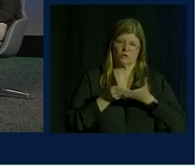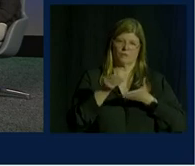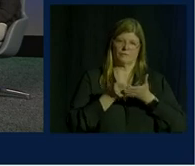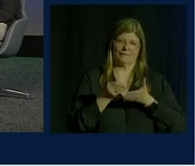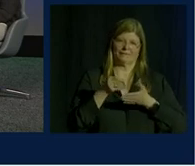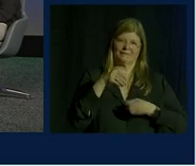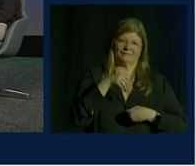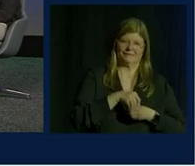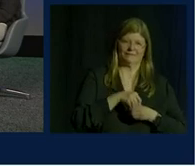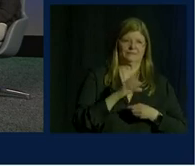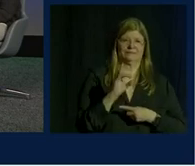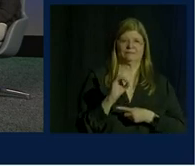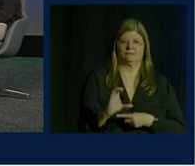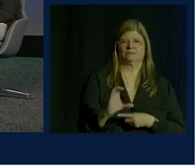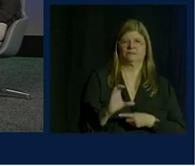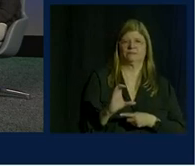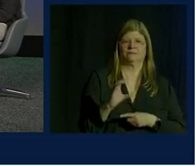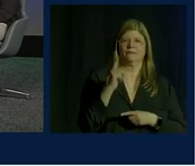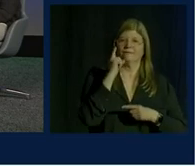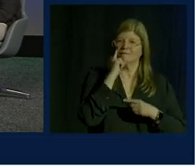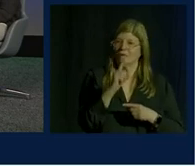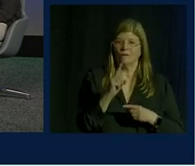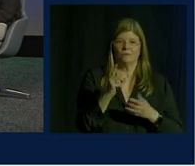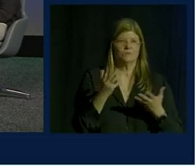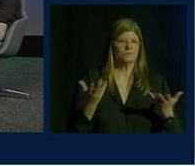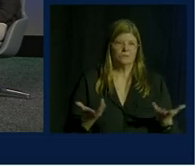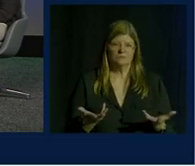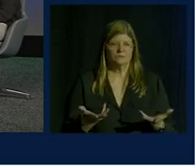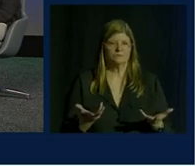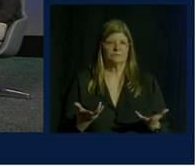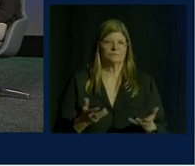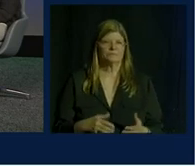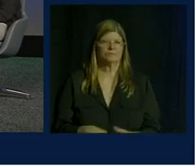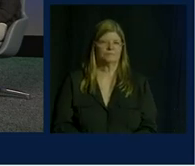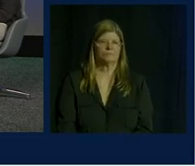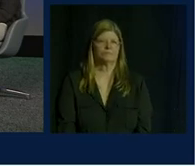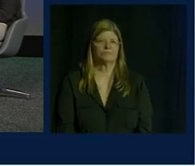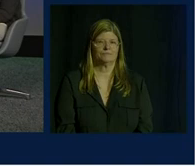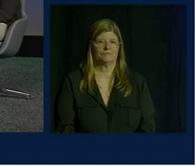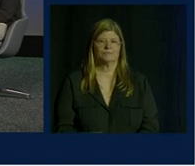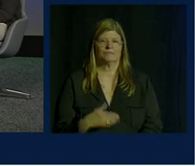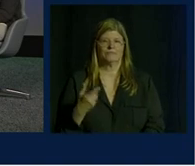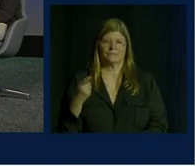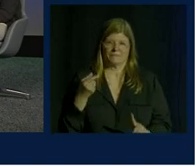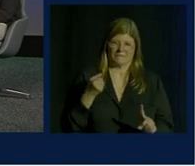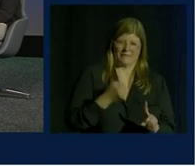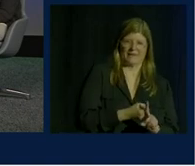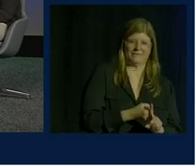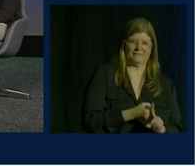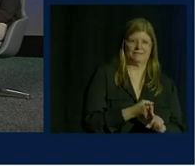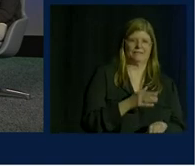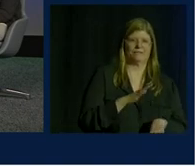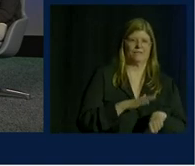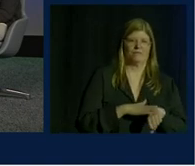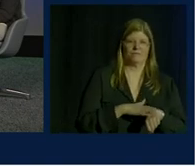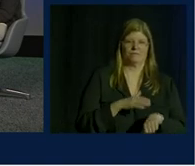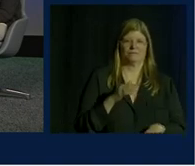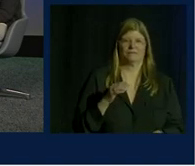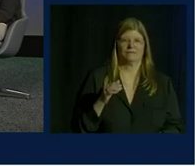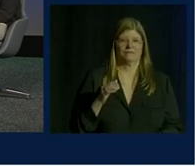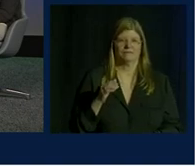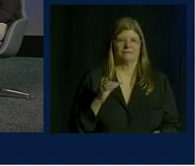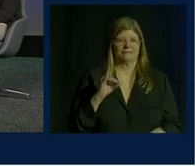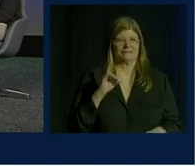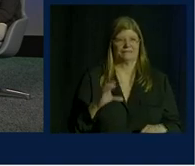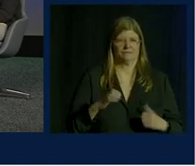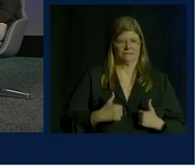platform for retailers, also played a significant role. In addition to residents taking an opportunity